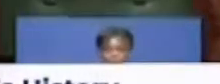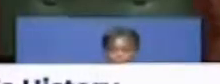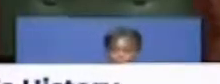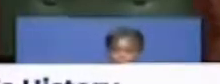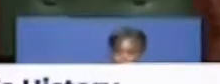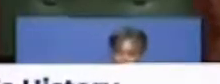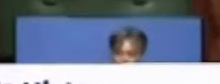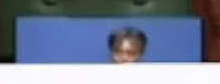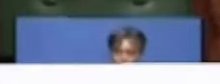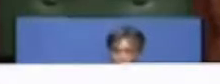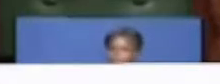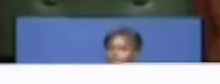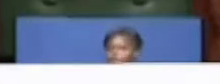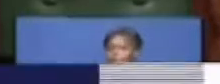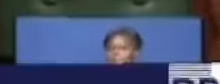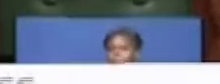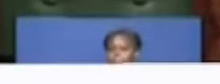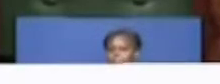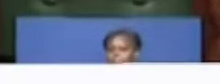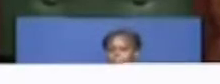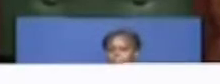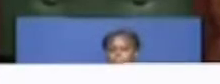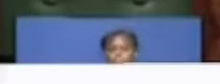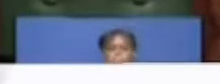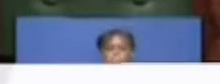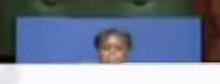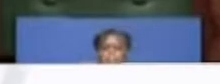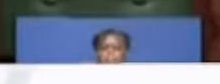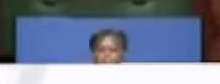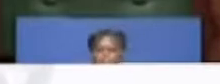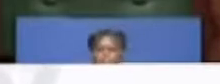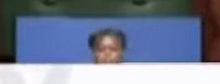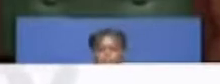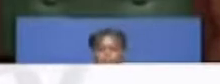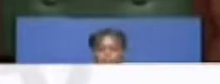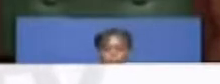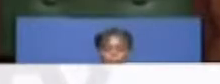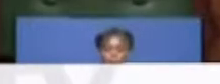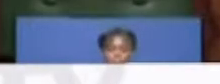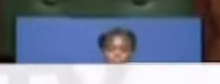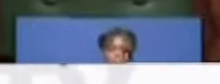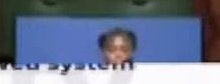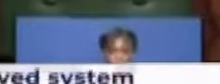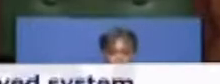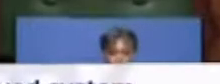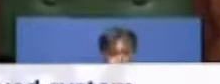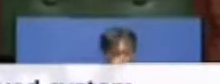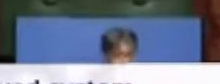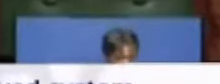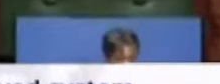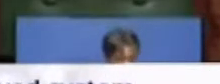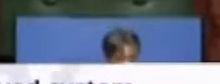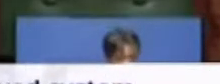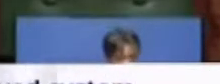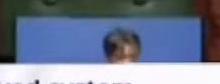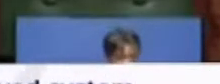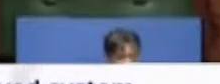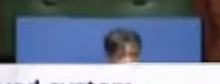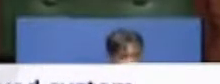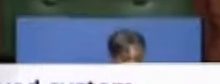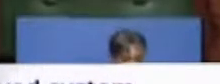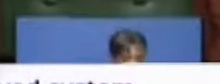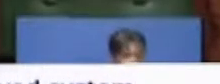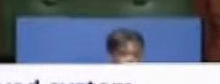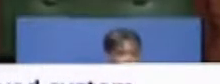The evidence of this is plainly observable in the elections of 1992, 97,